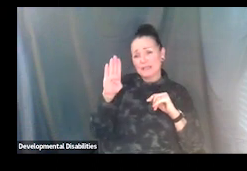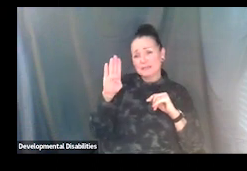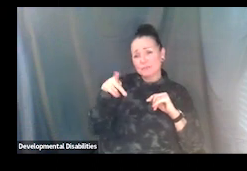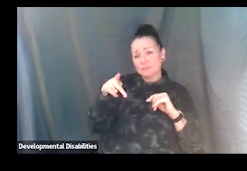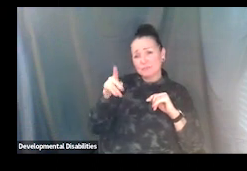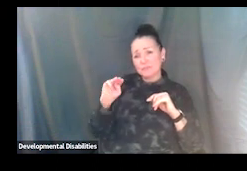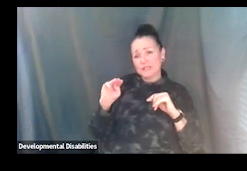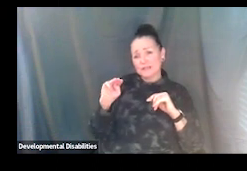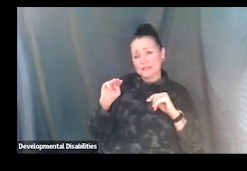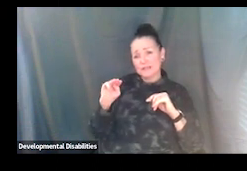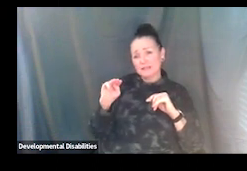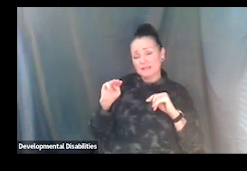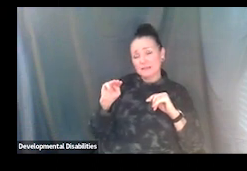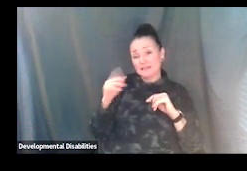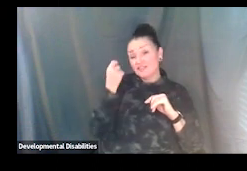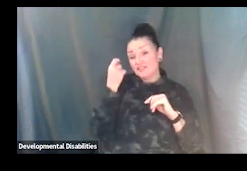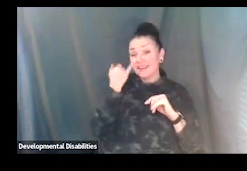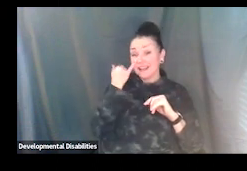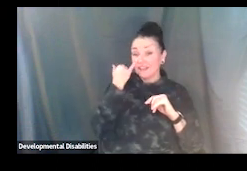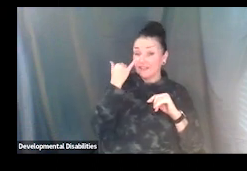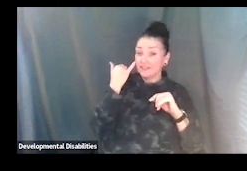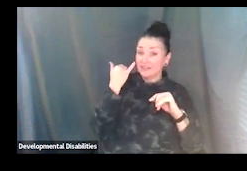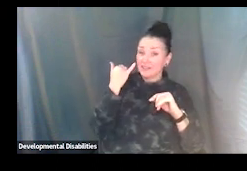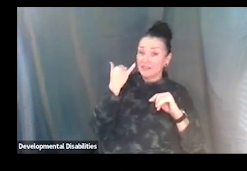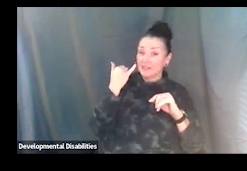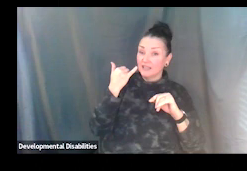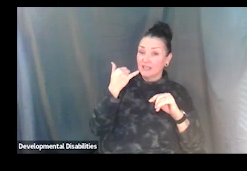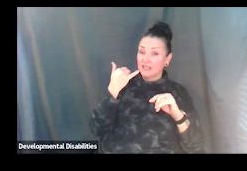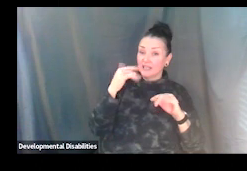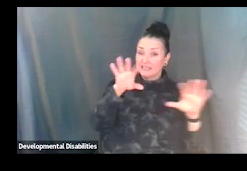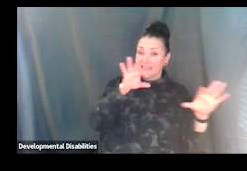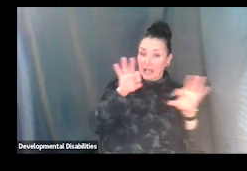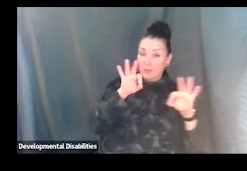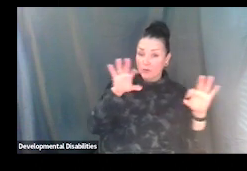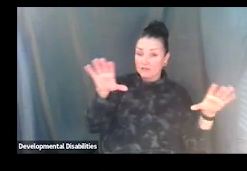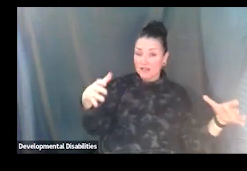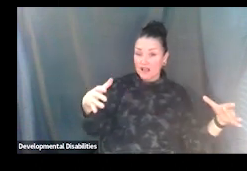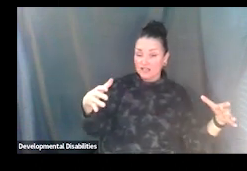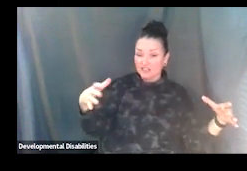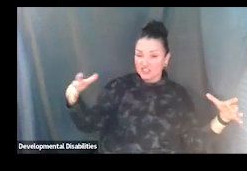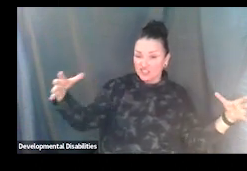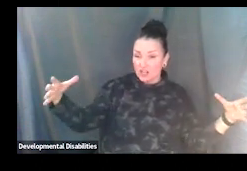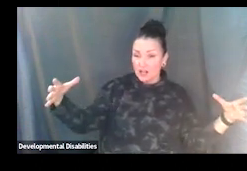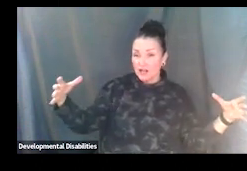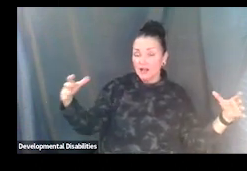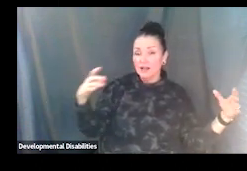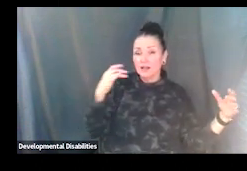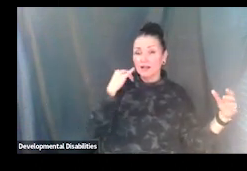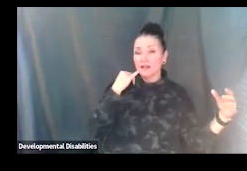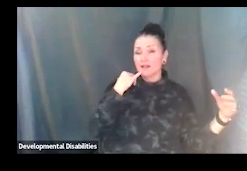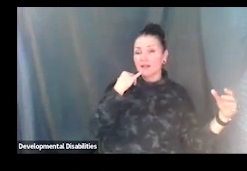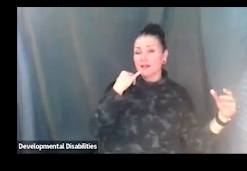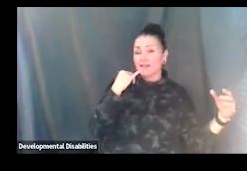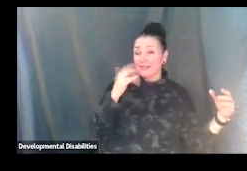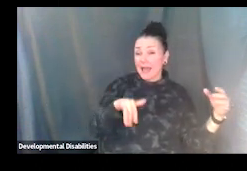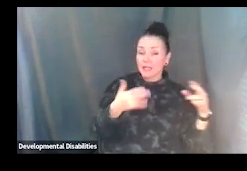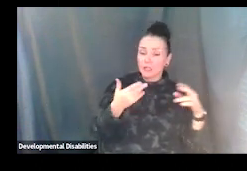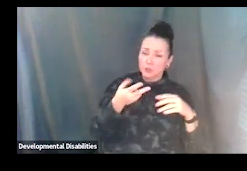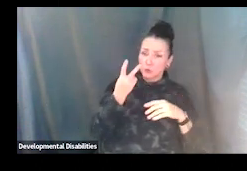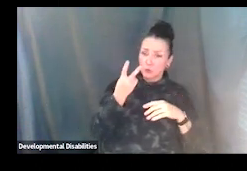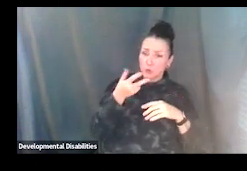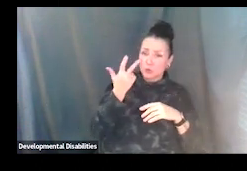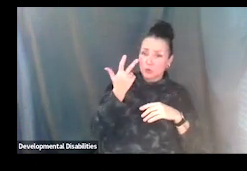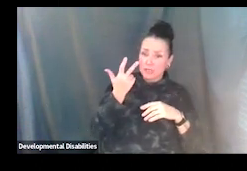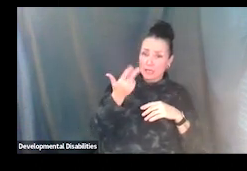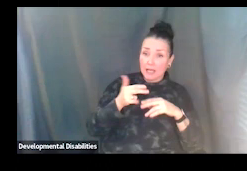But again, for myself, I would just sort of, if I was concerned, I would ask one of the pediatricians to see somebody, but otherwise I would do sort of a screening neurological